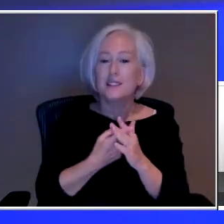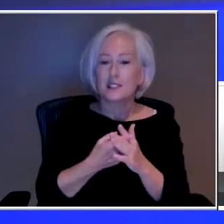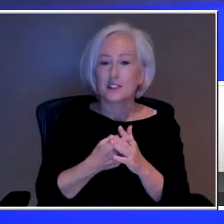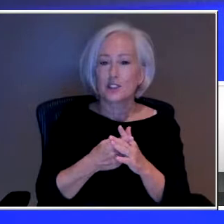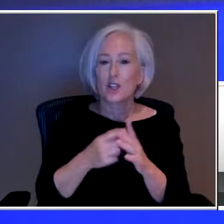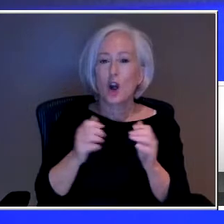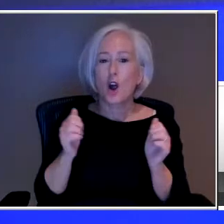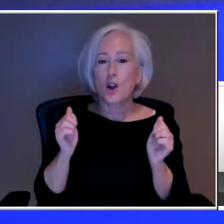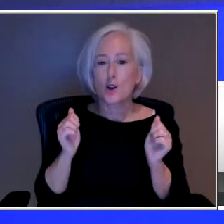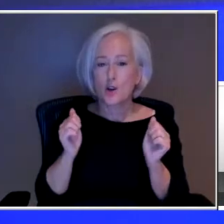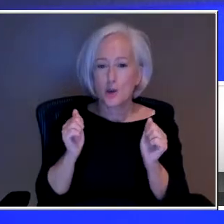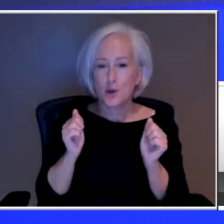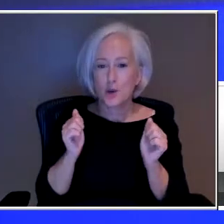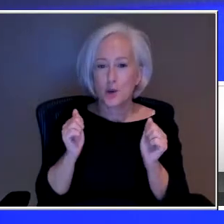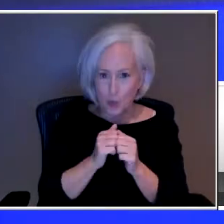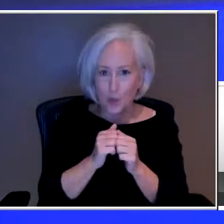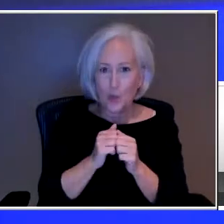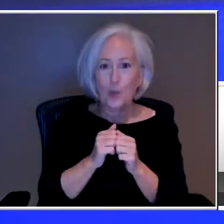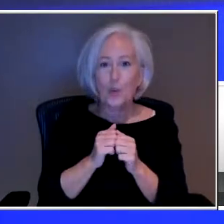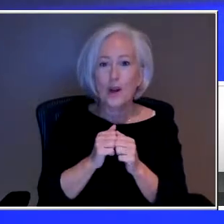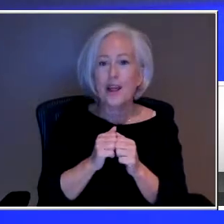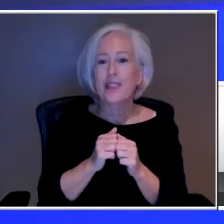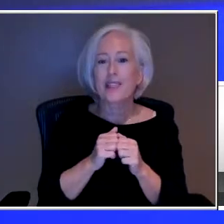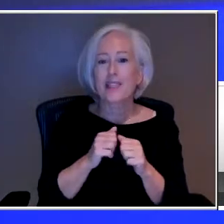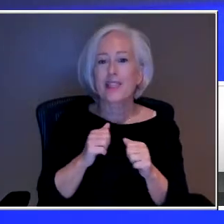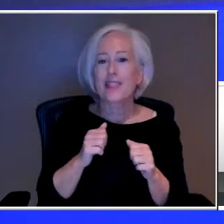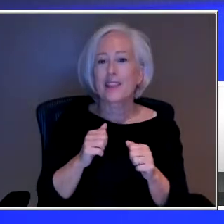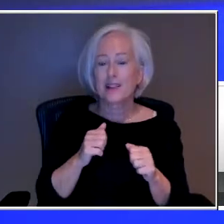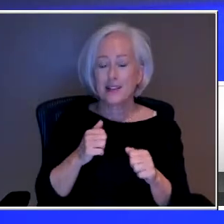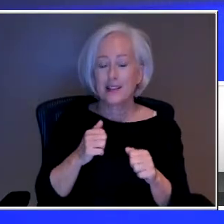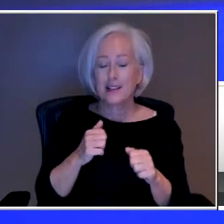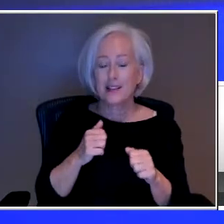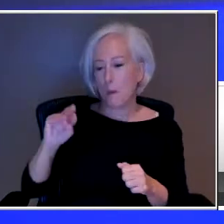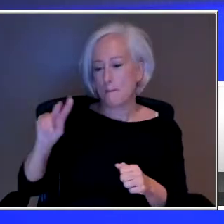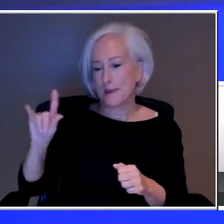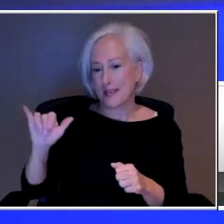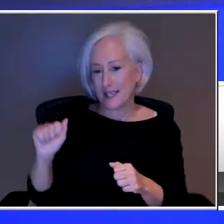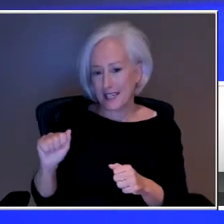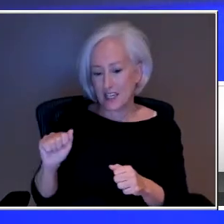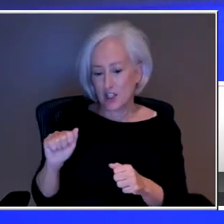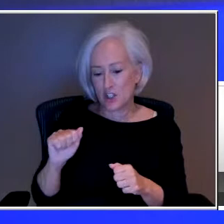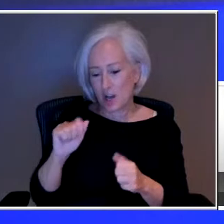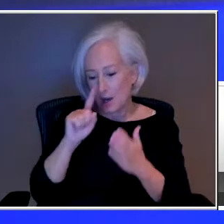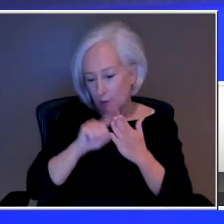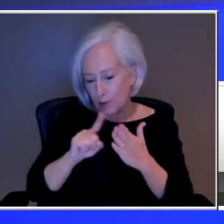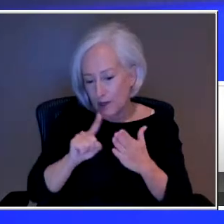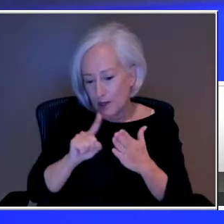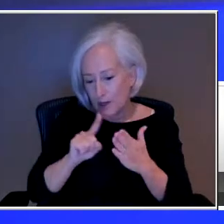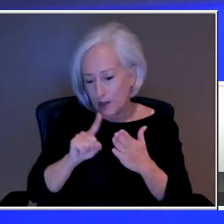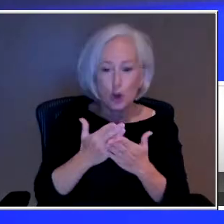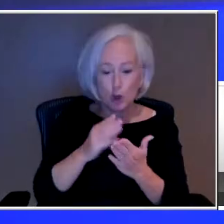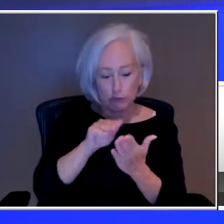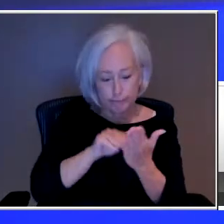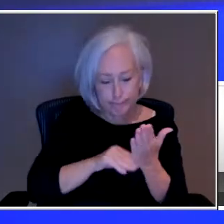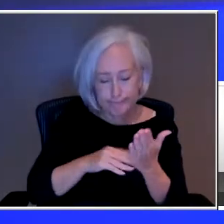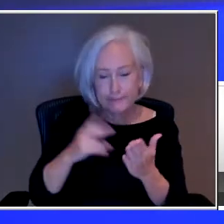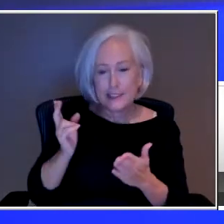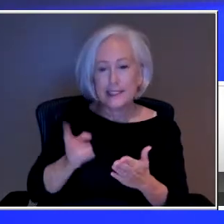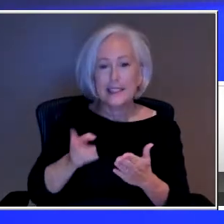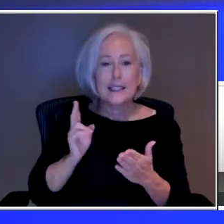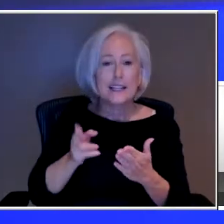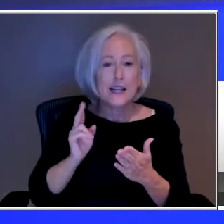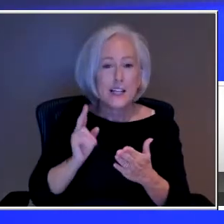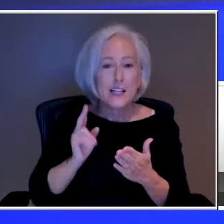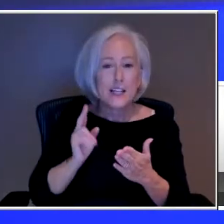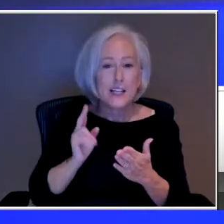technician, Manisha, or I, usually to start the exam, get a good history. We check everything that we can, depending on the age. Obviously, you can do more tests in